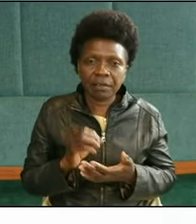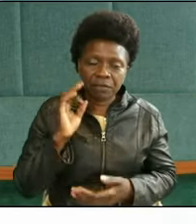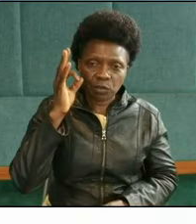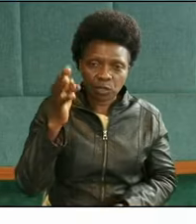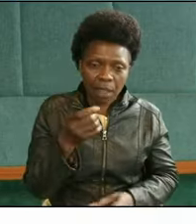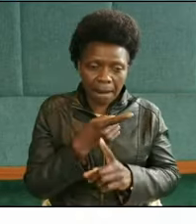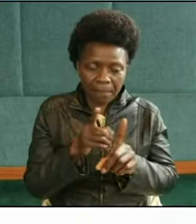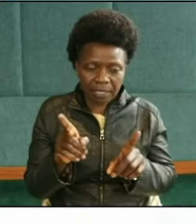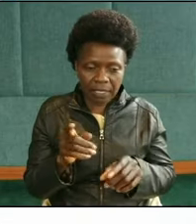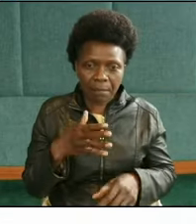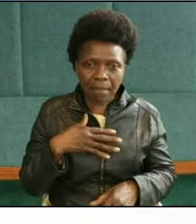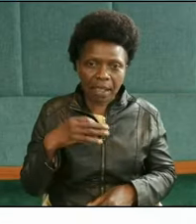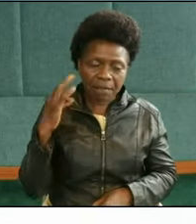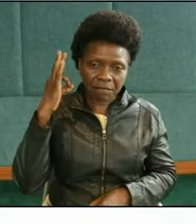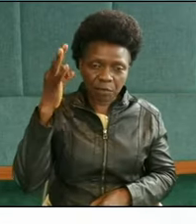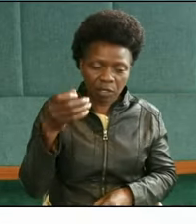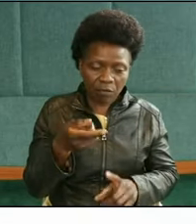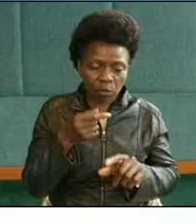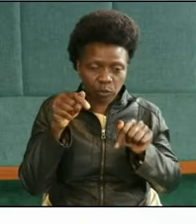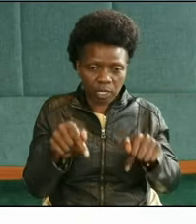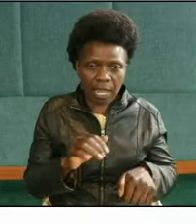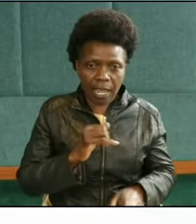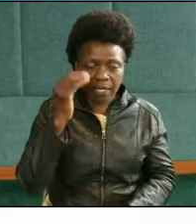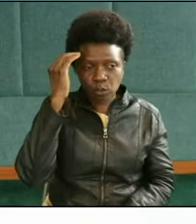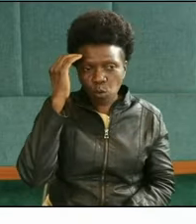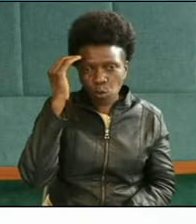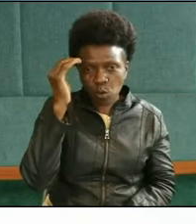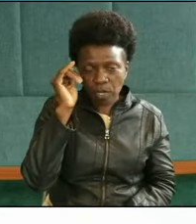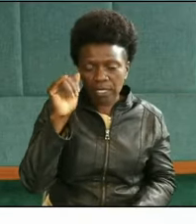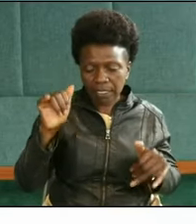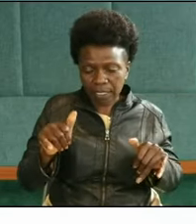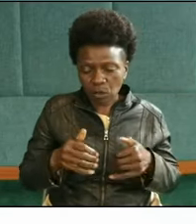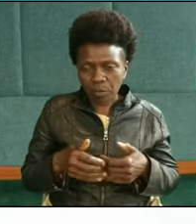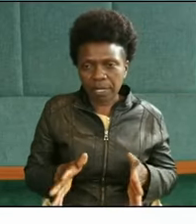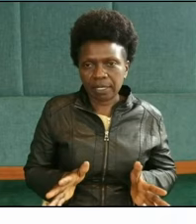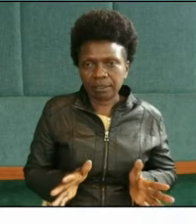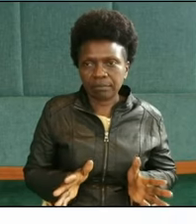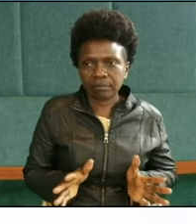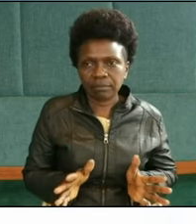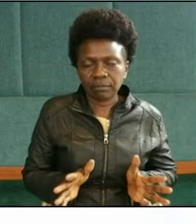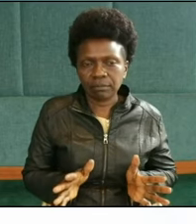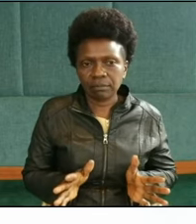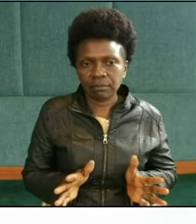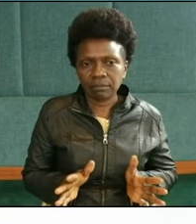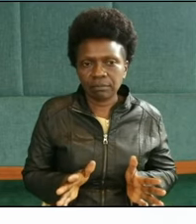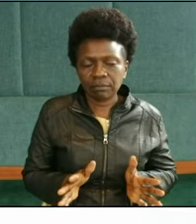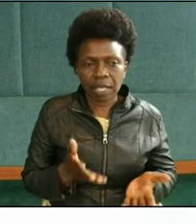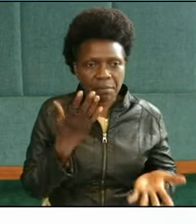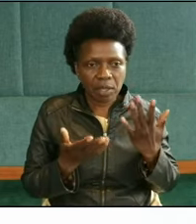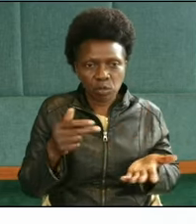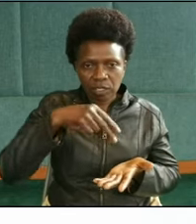But my destiny from today, I know it stays open. Can you rise